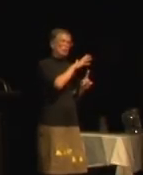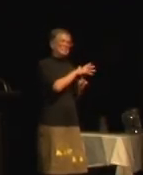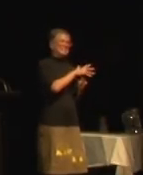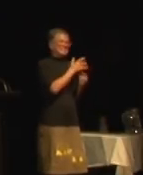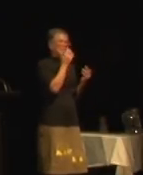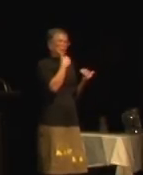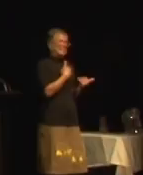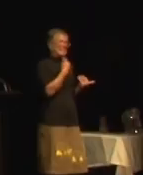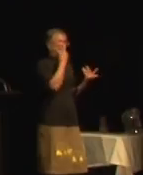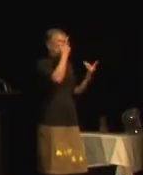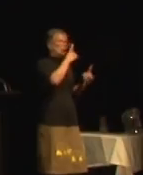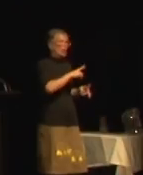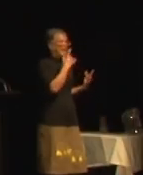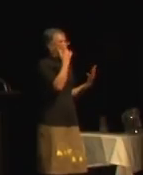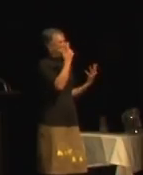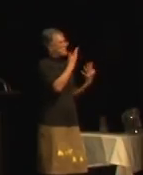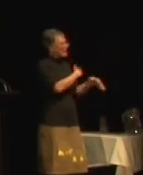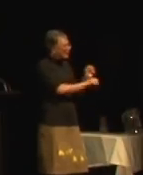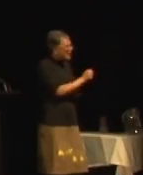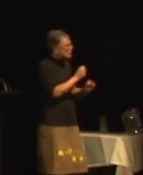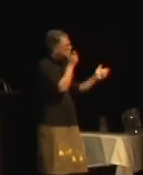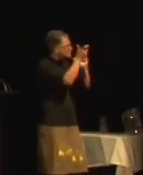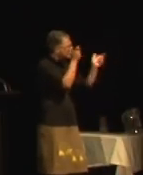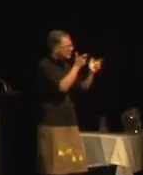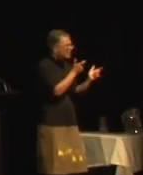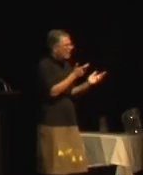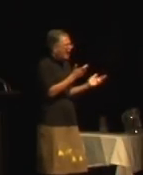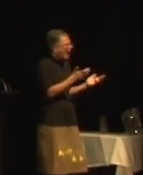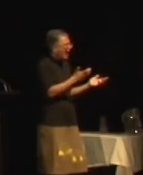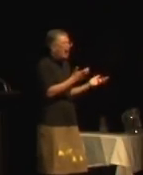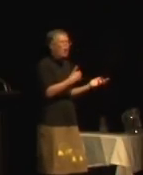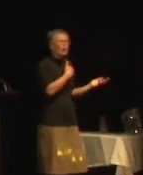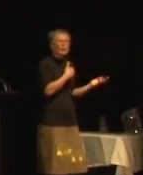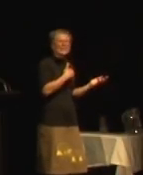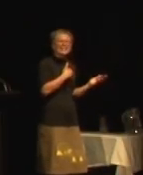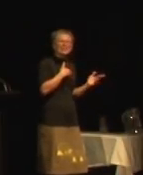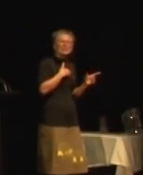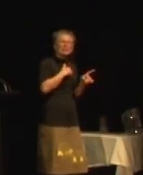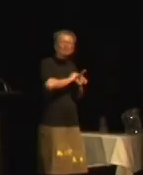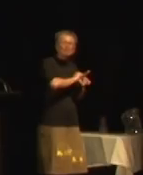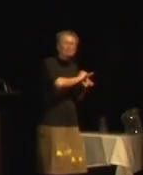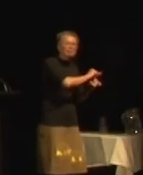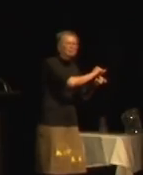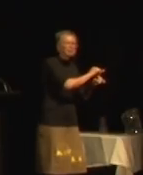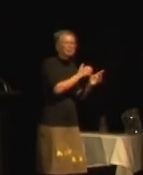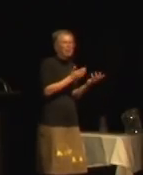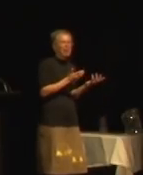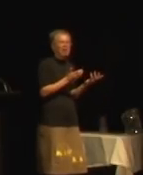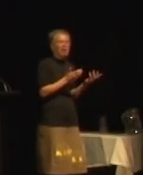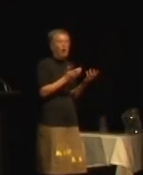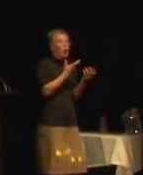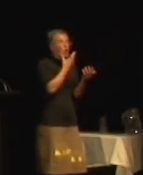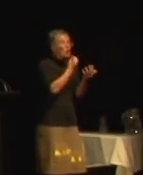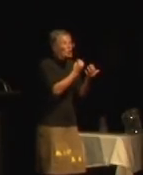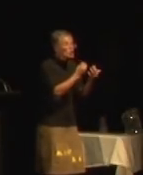this is something we need to do to survive and be relevant. I think there's also additional arguments about reflecting the diversity of our user groups